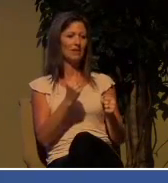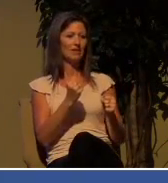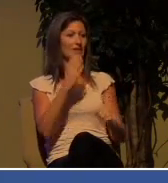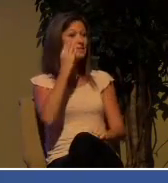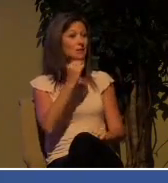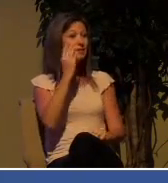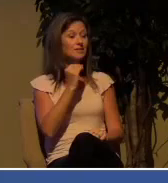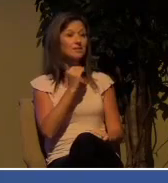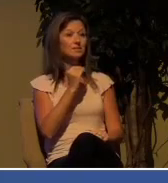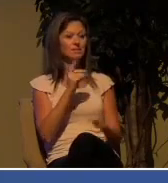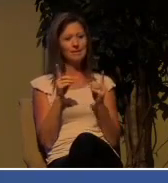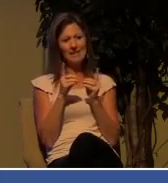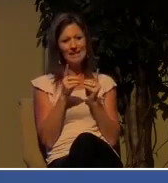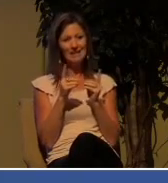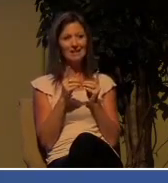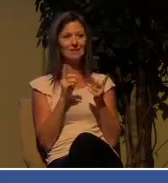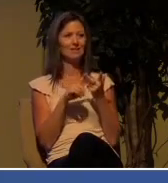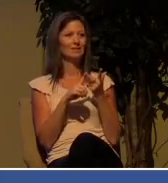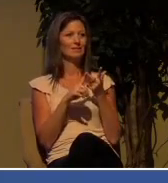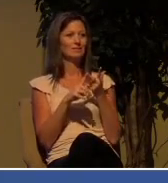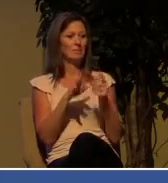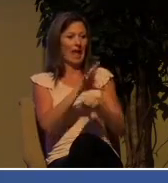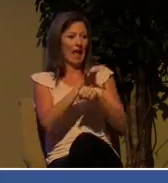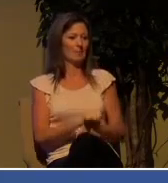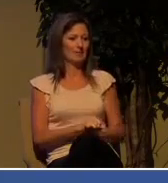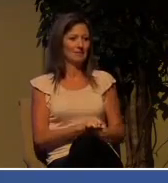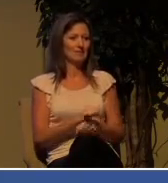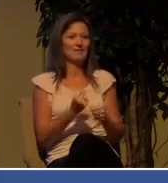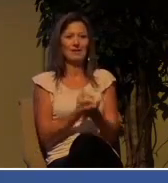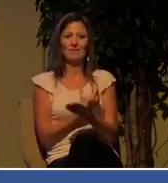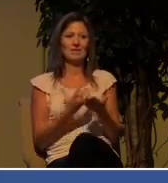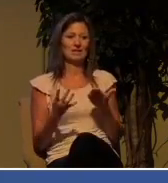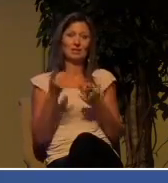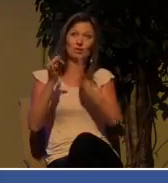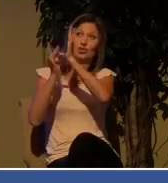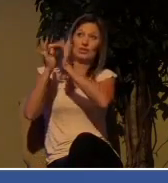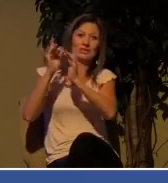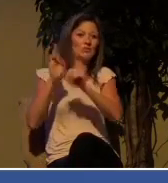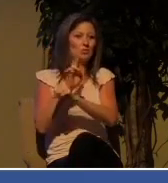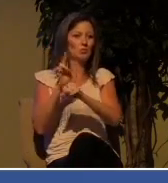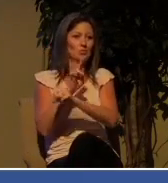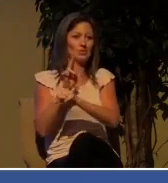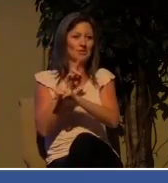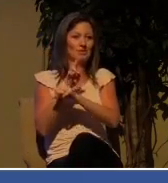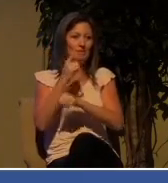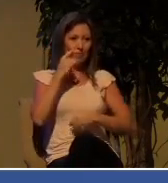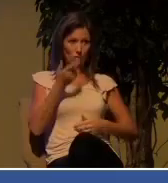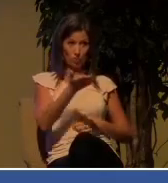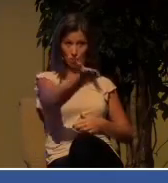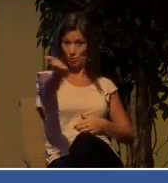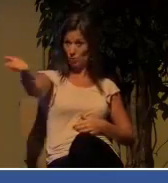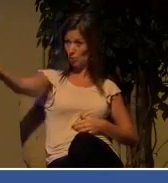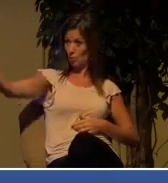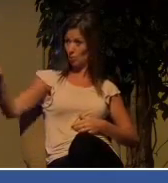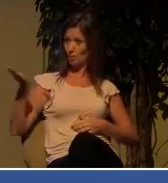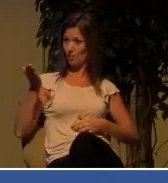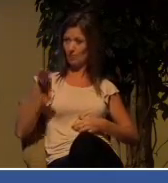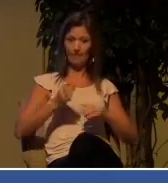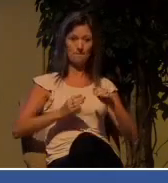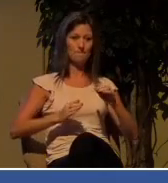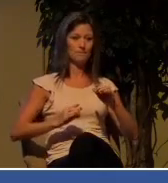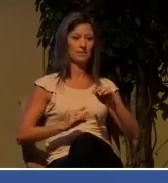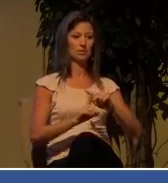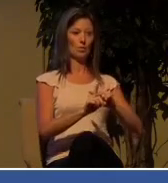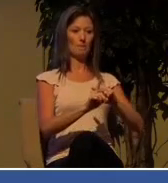activities, hobbies, all these things will be used by Jesus to put himself into a place where he becomes obvious